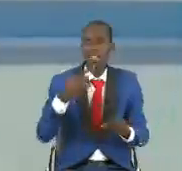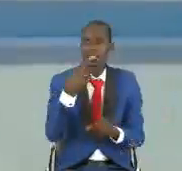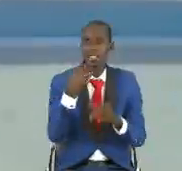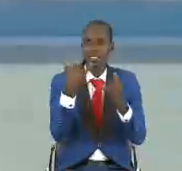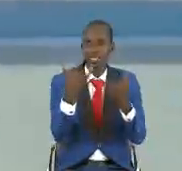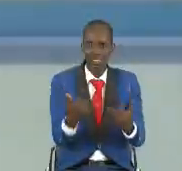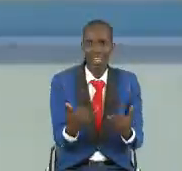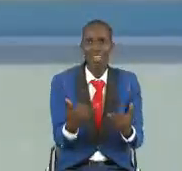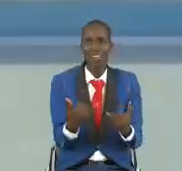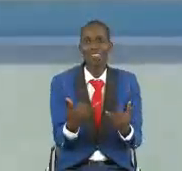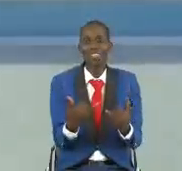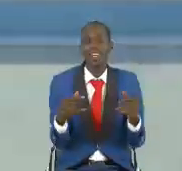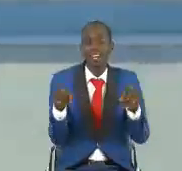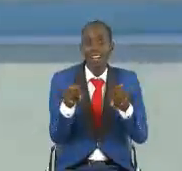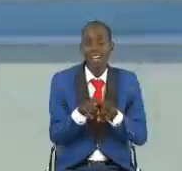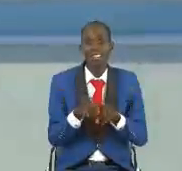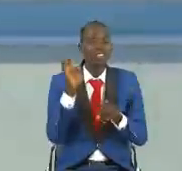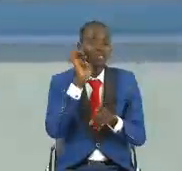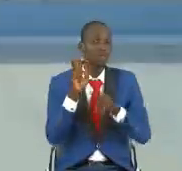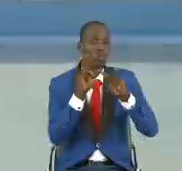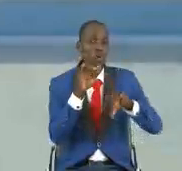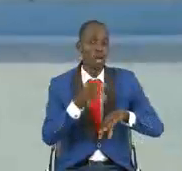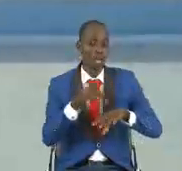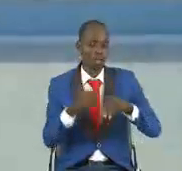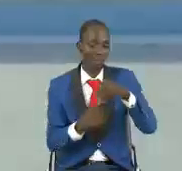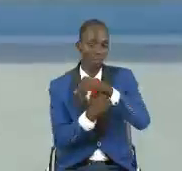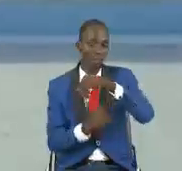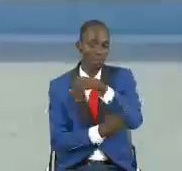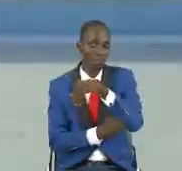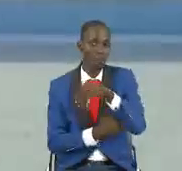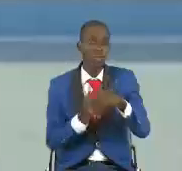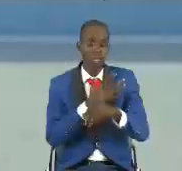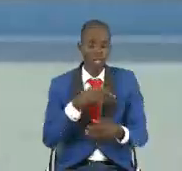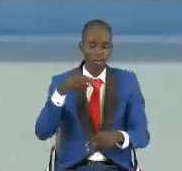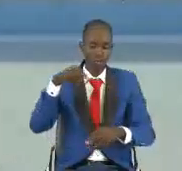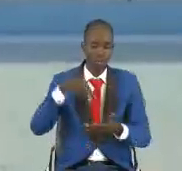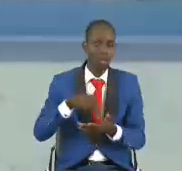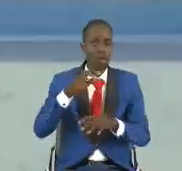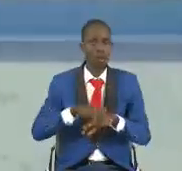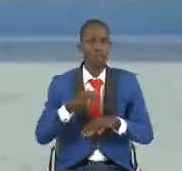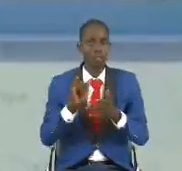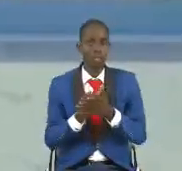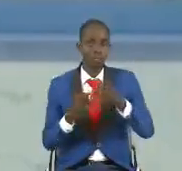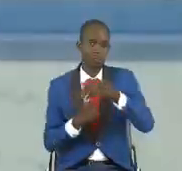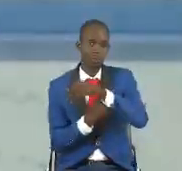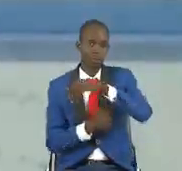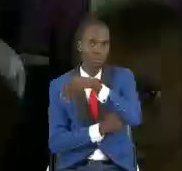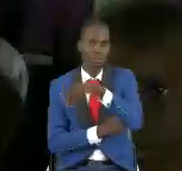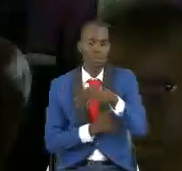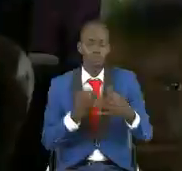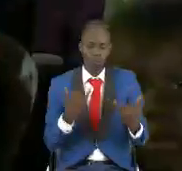as you look at the foundation and you step on that foundation, tonight, redemption for